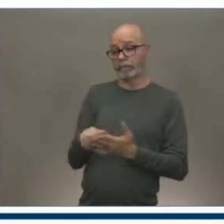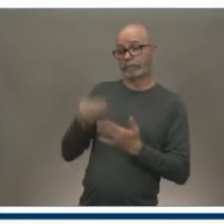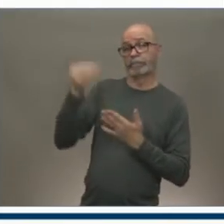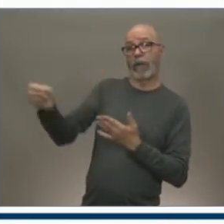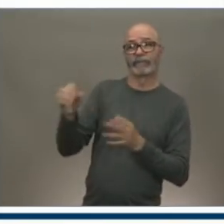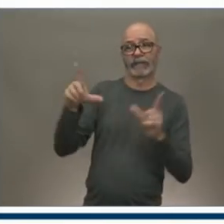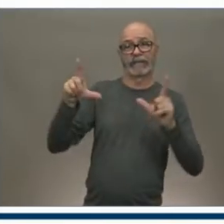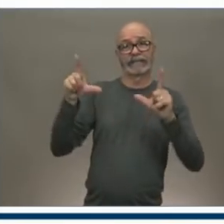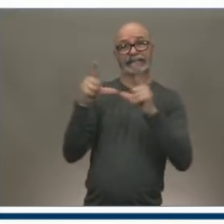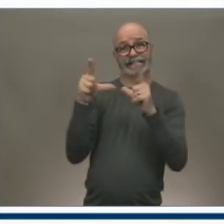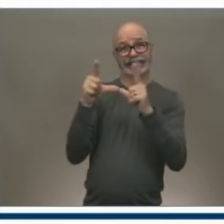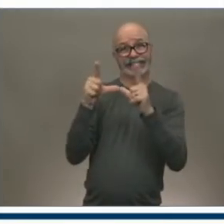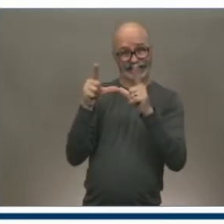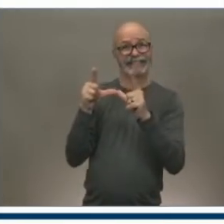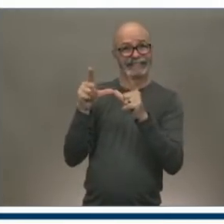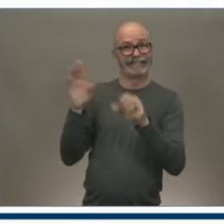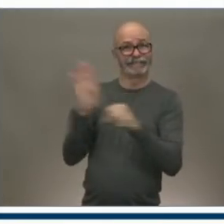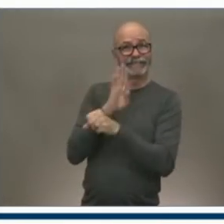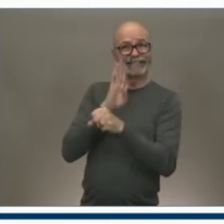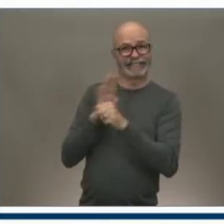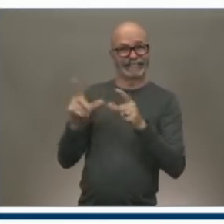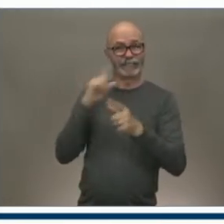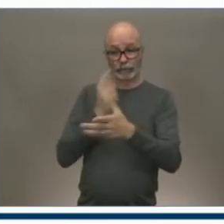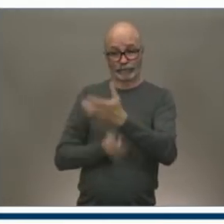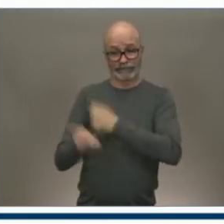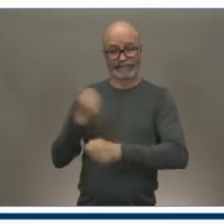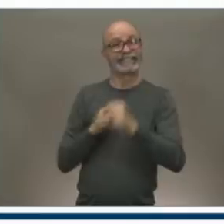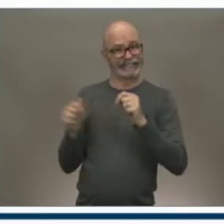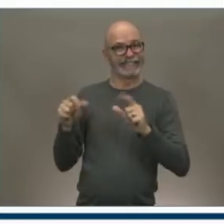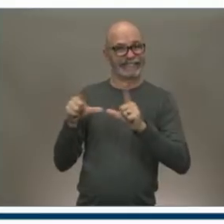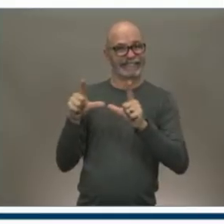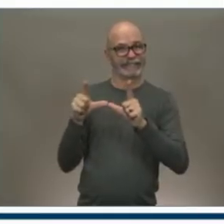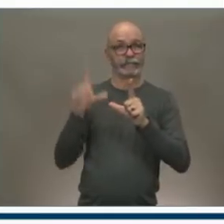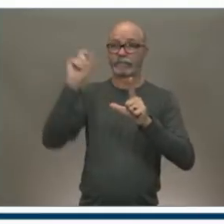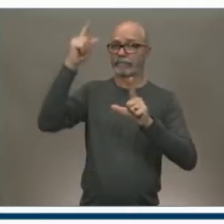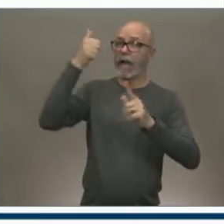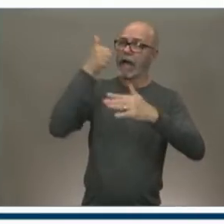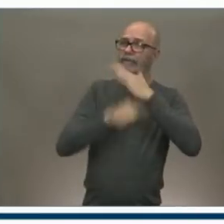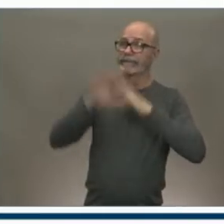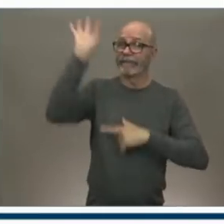to the fishery that is described in the Federal Fisheries Act and laid out